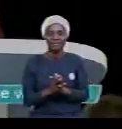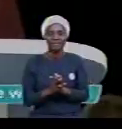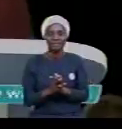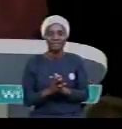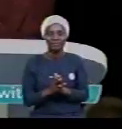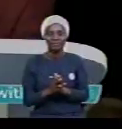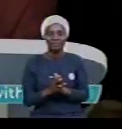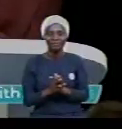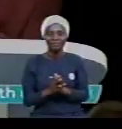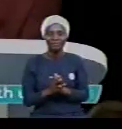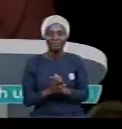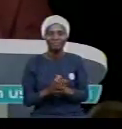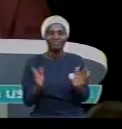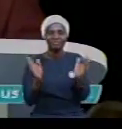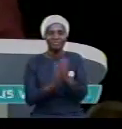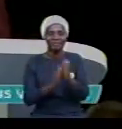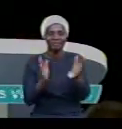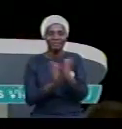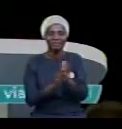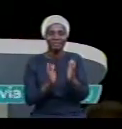had done it. Praise the Lord!